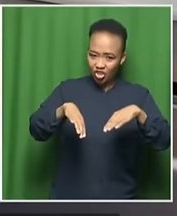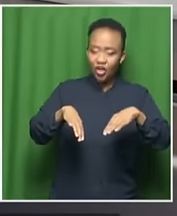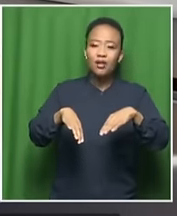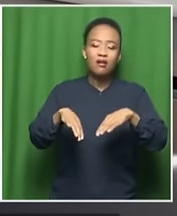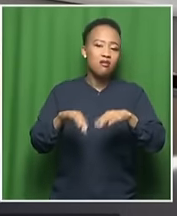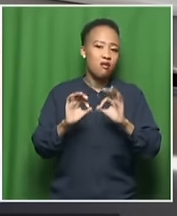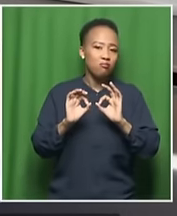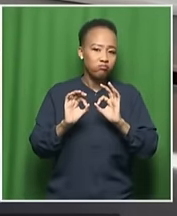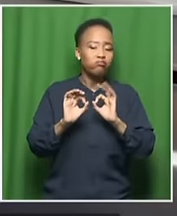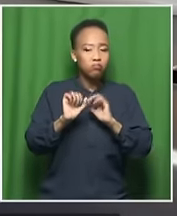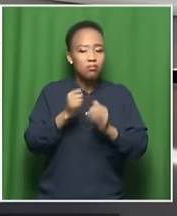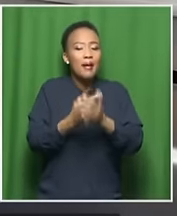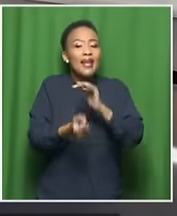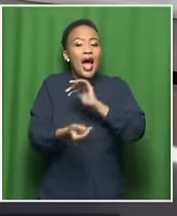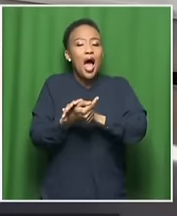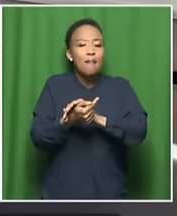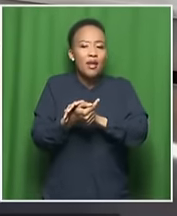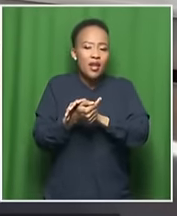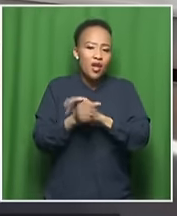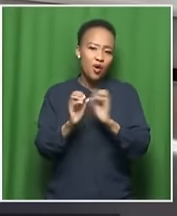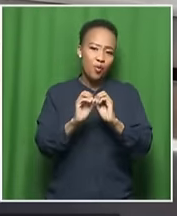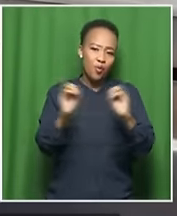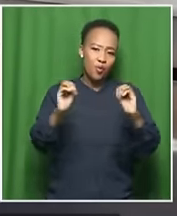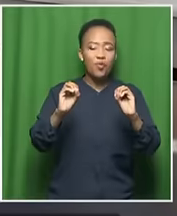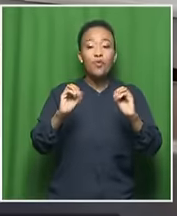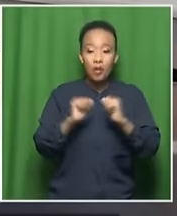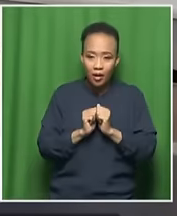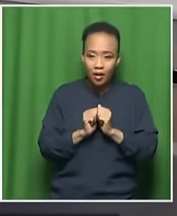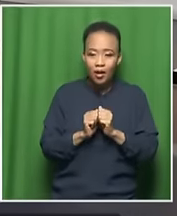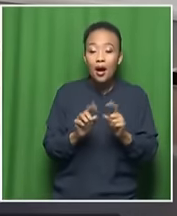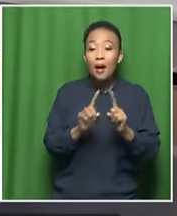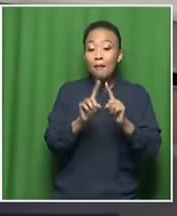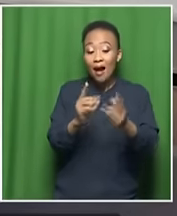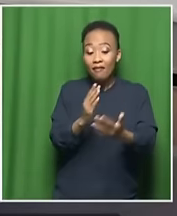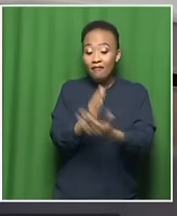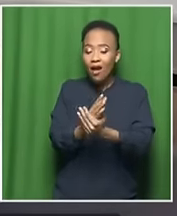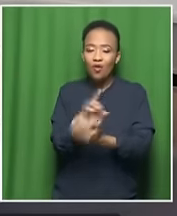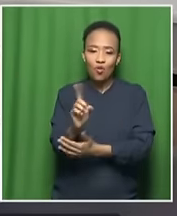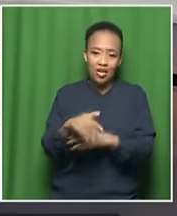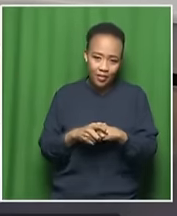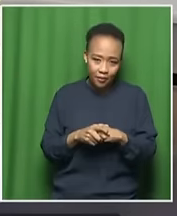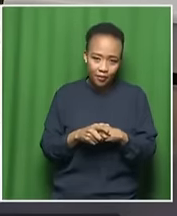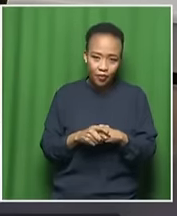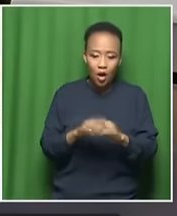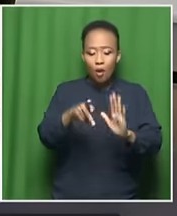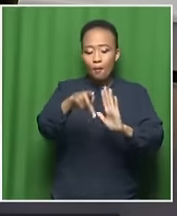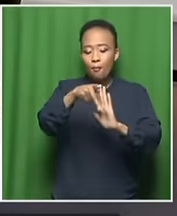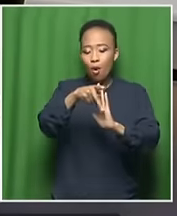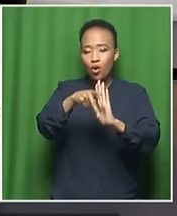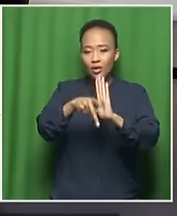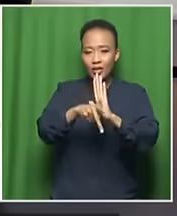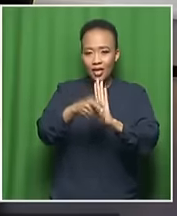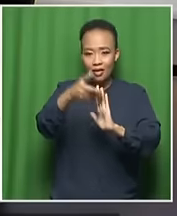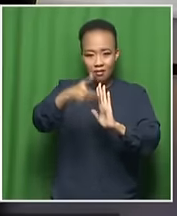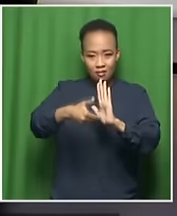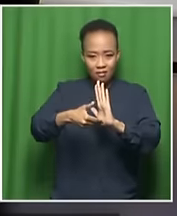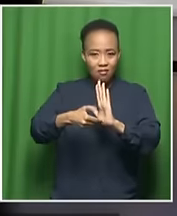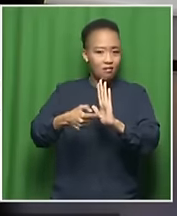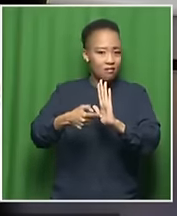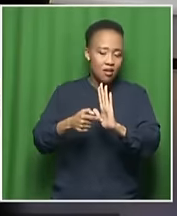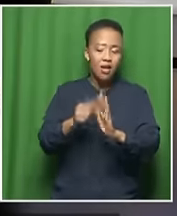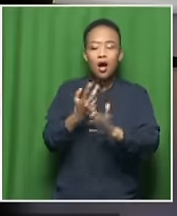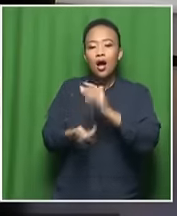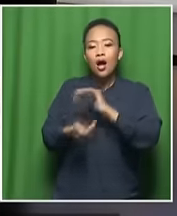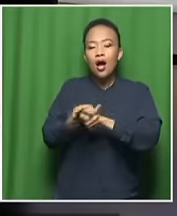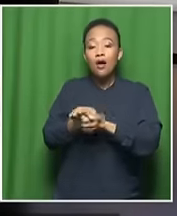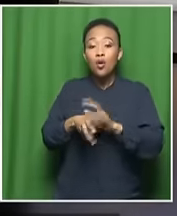acknowledge did not happen. But the fact that the policy perhaps did not pan out as it should have,